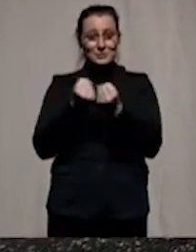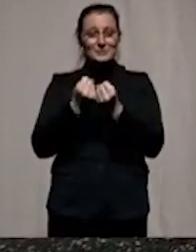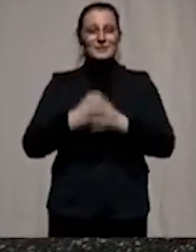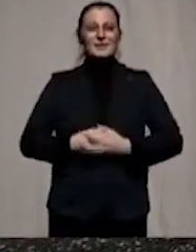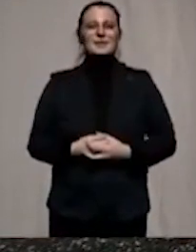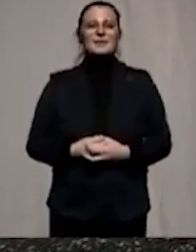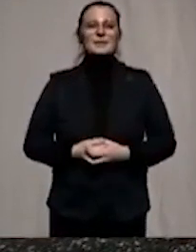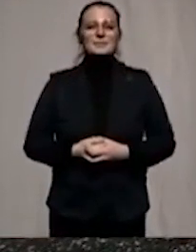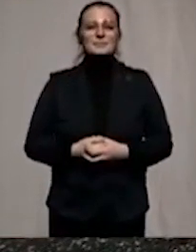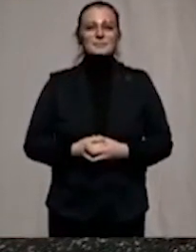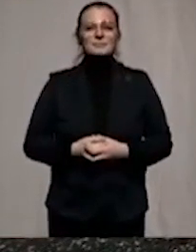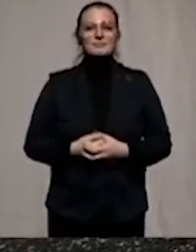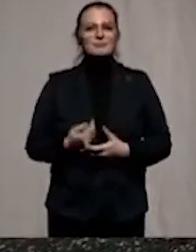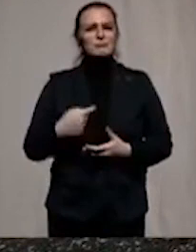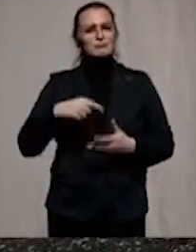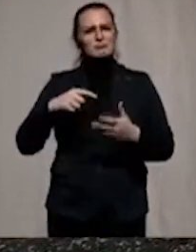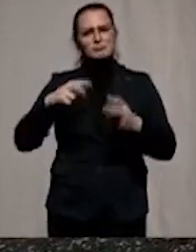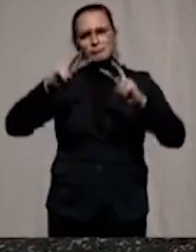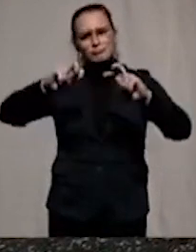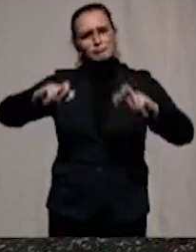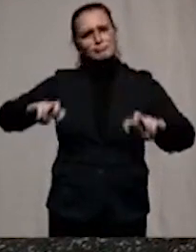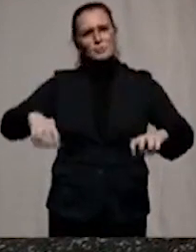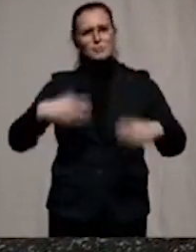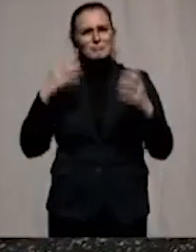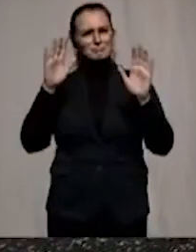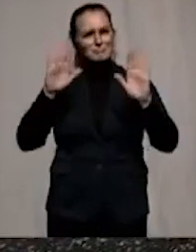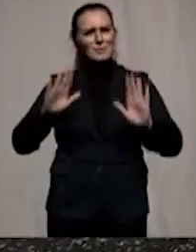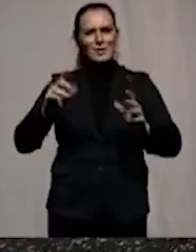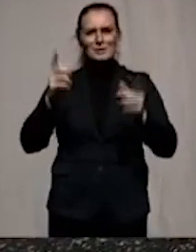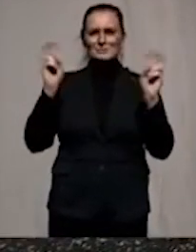into some amazing topics today, I know,